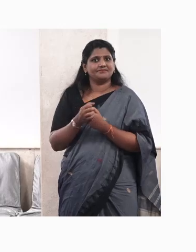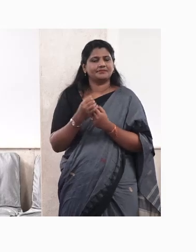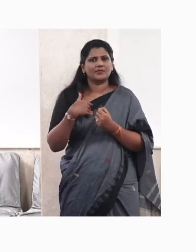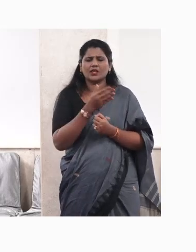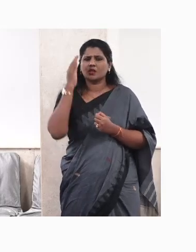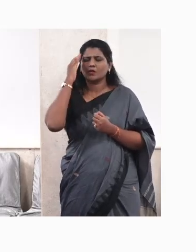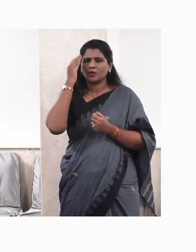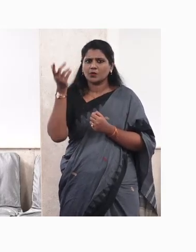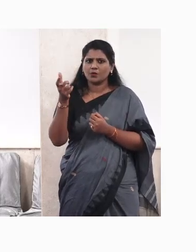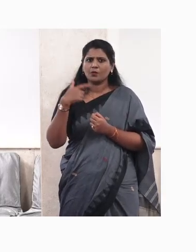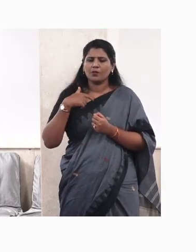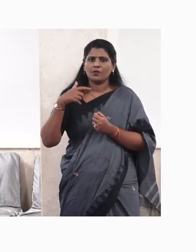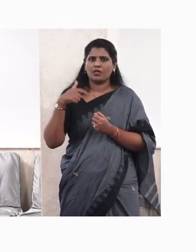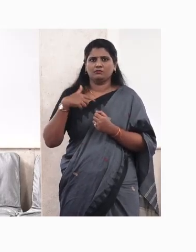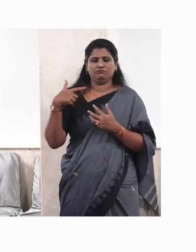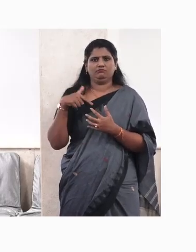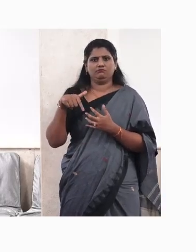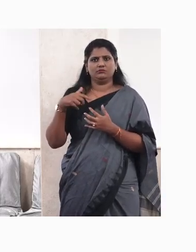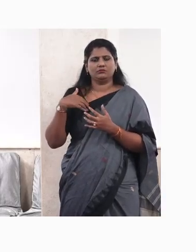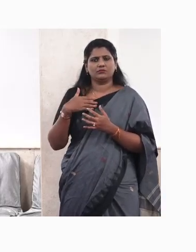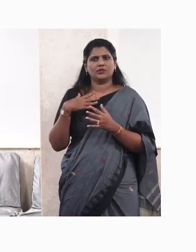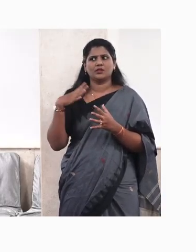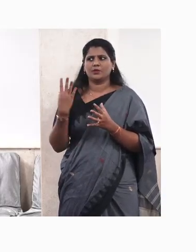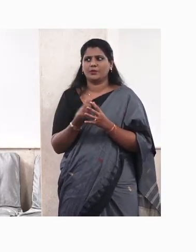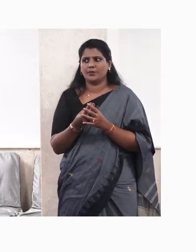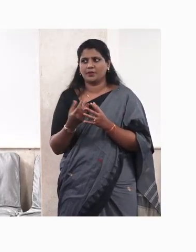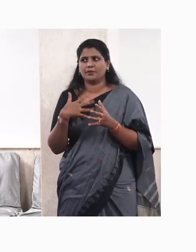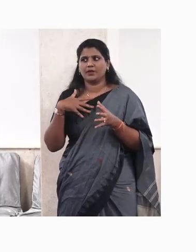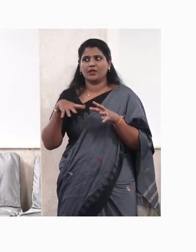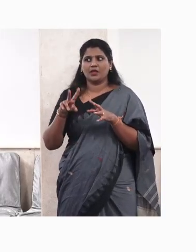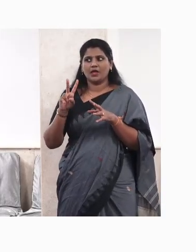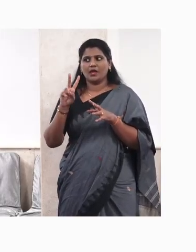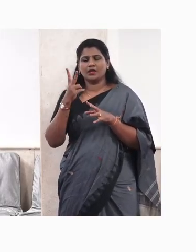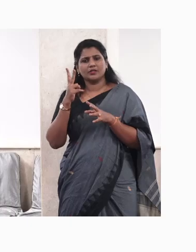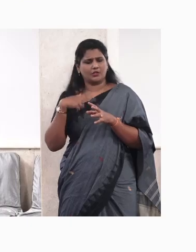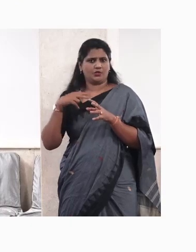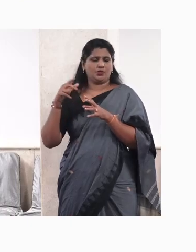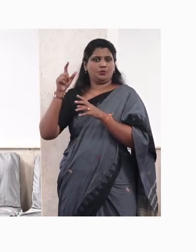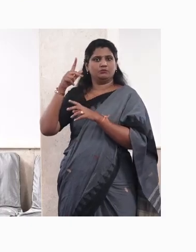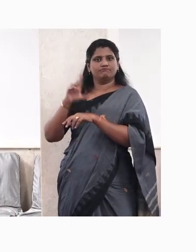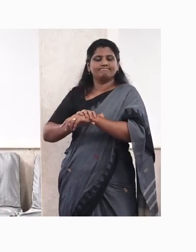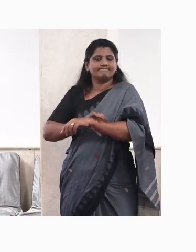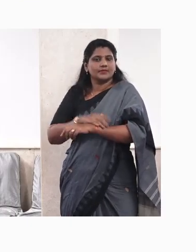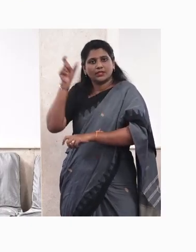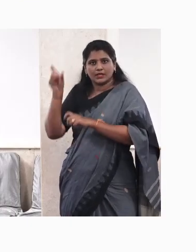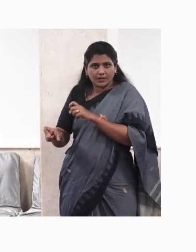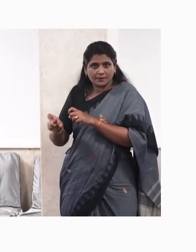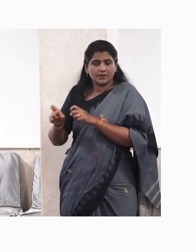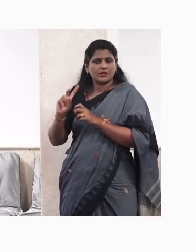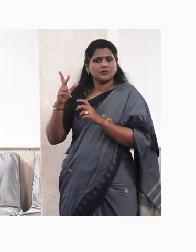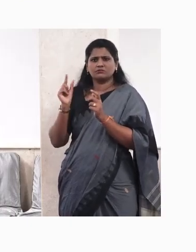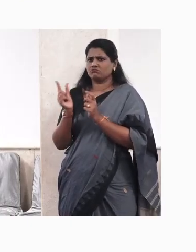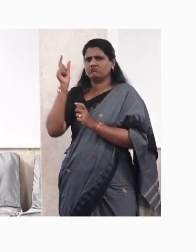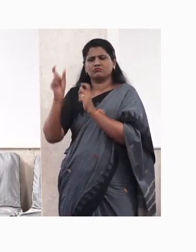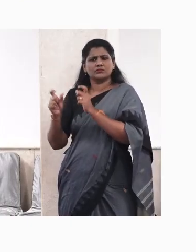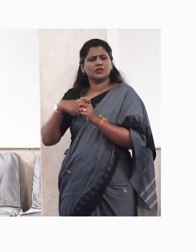The moment we were like, two co-therapists and the user, the caregiver, and everybody were